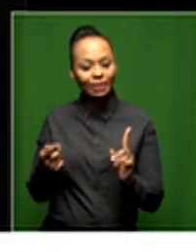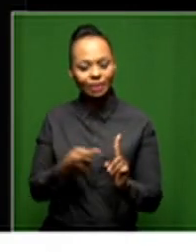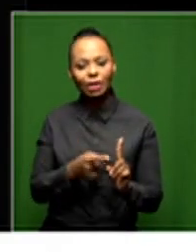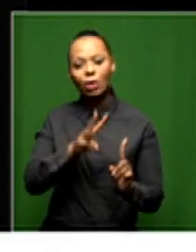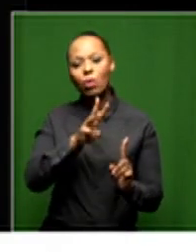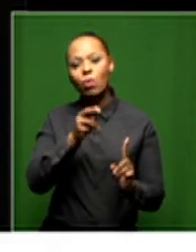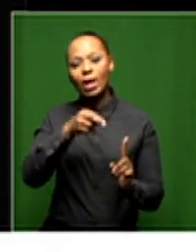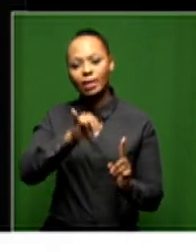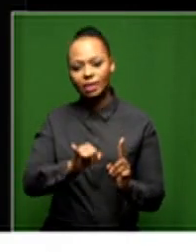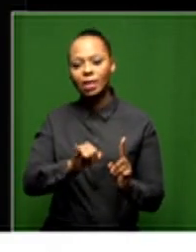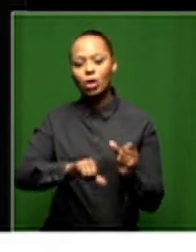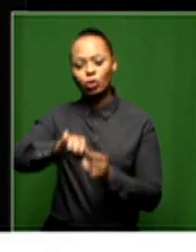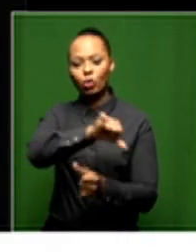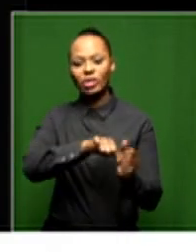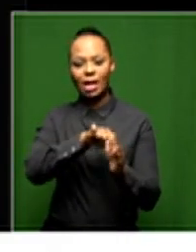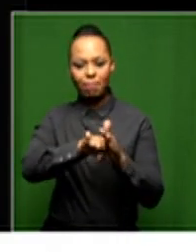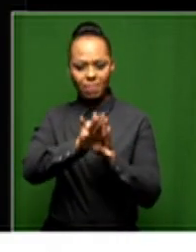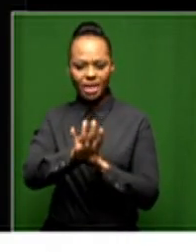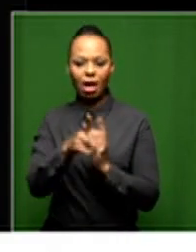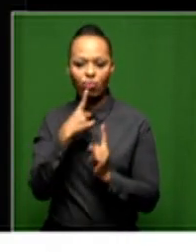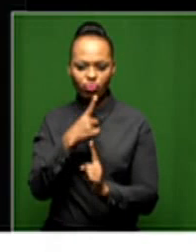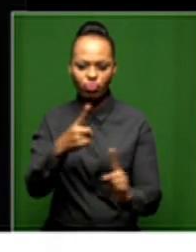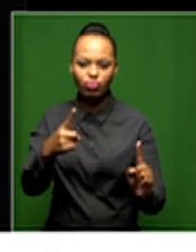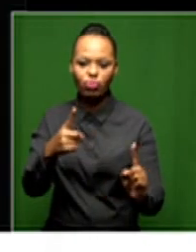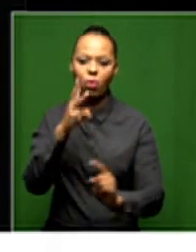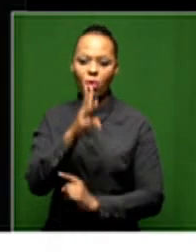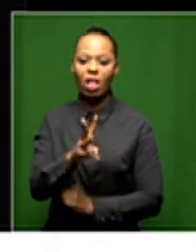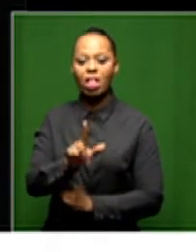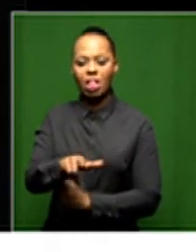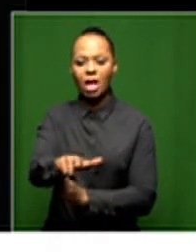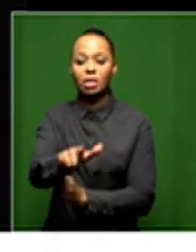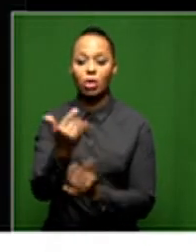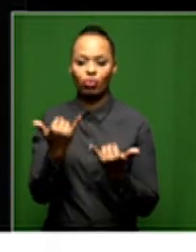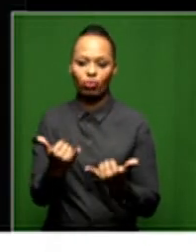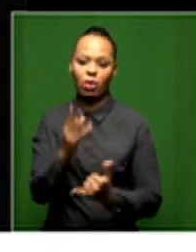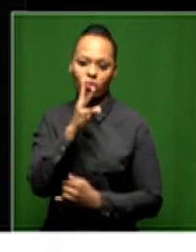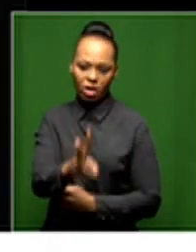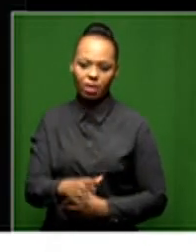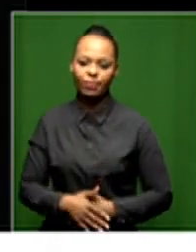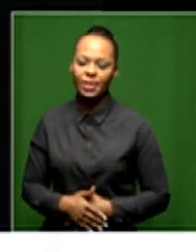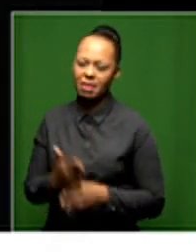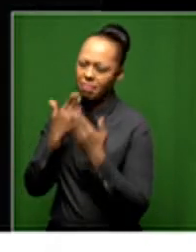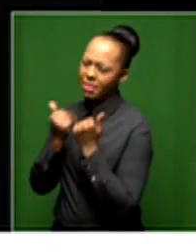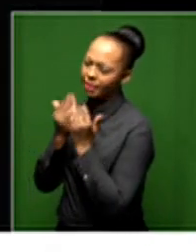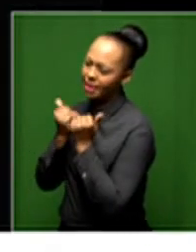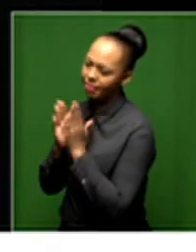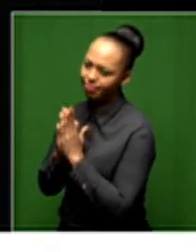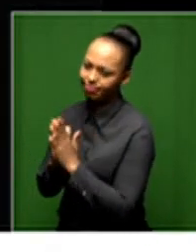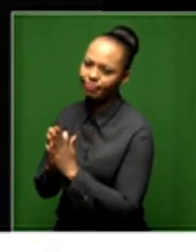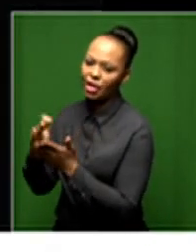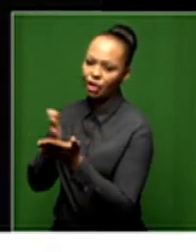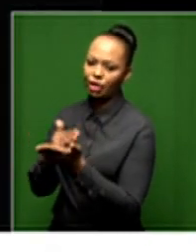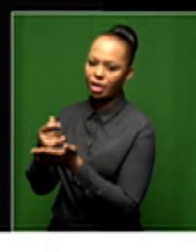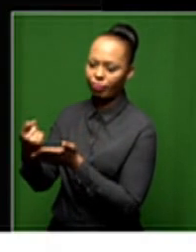will be shared on social media a little later today. Okay, please share those social media handles with